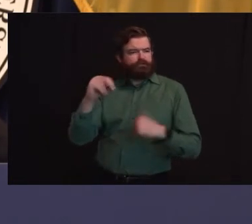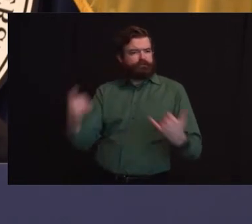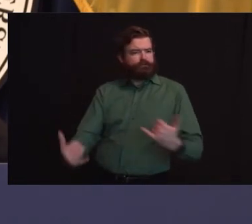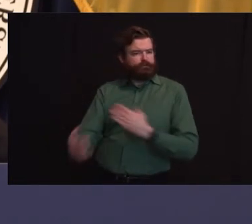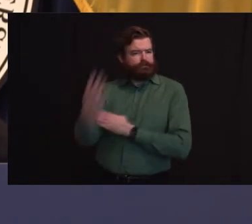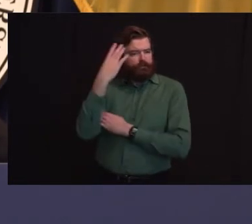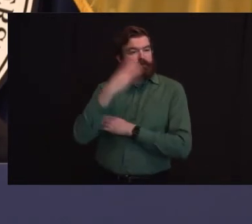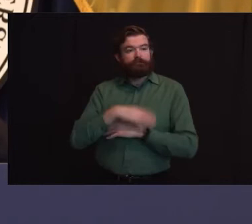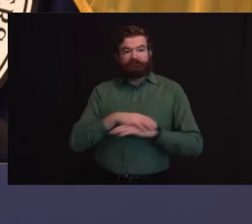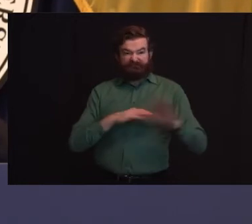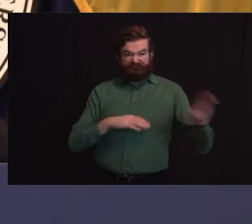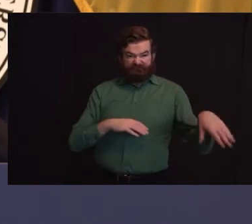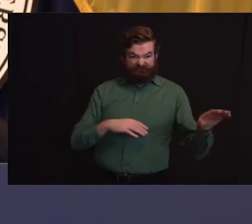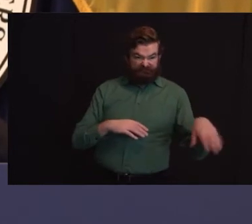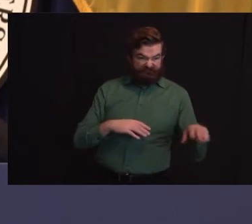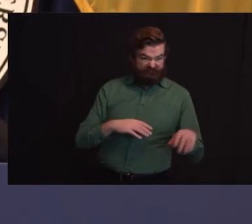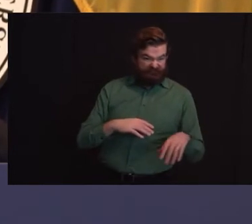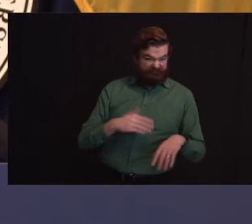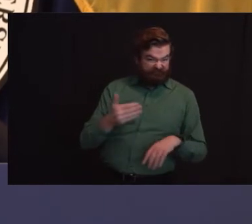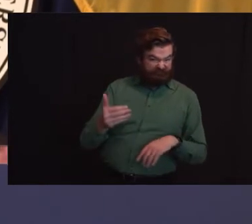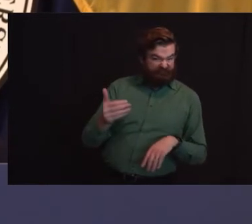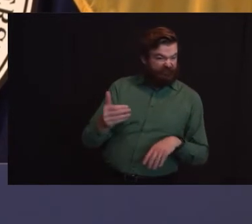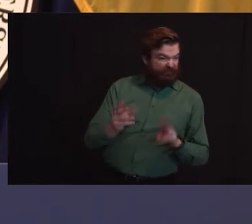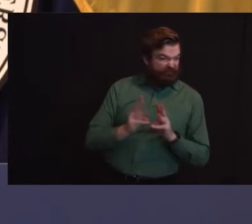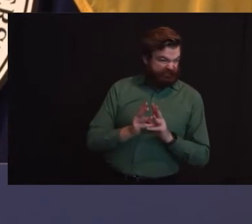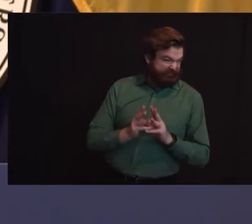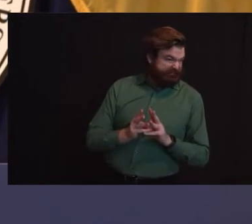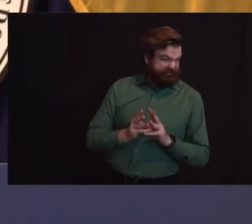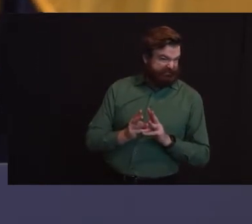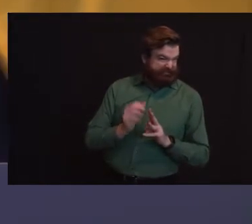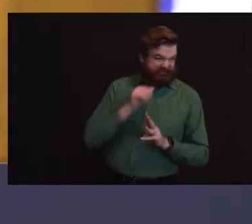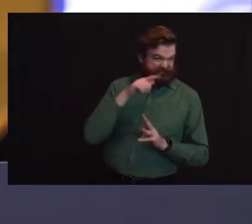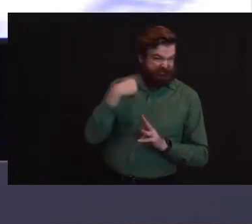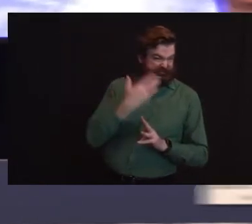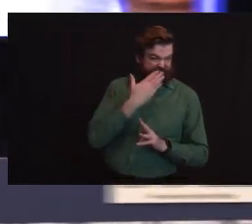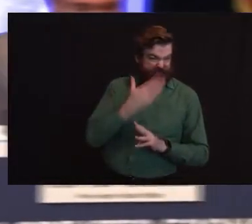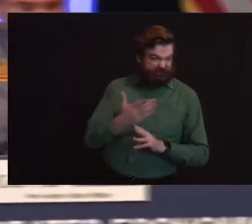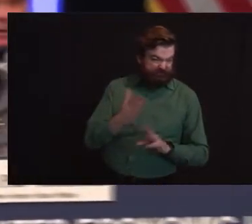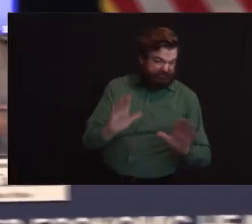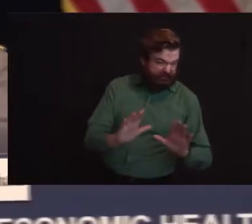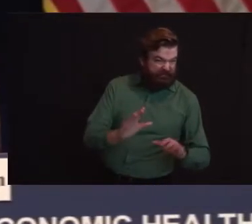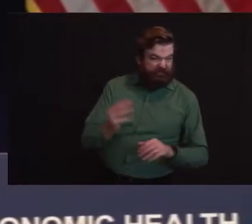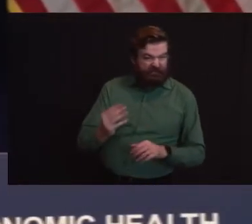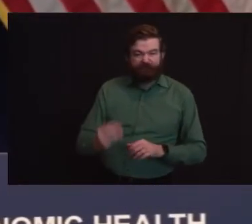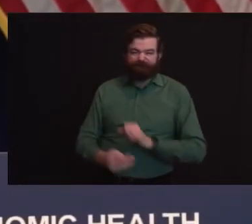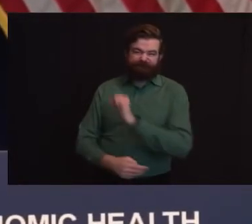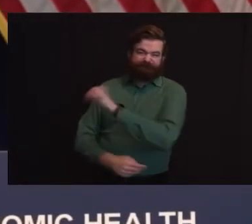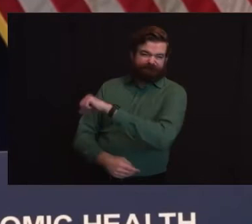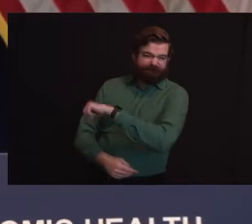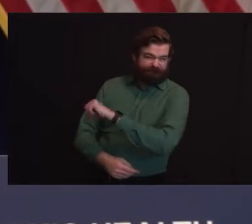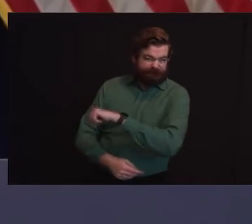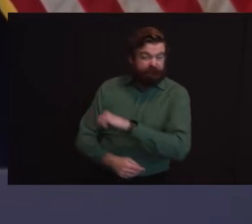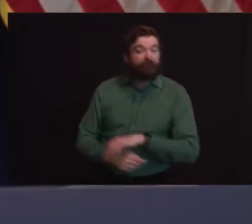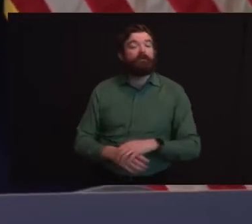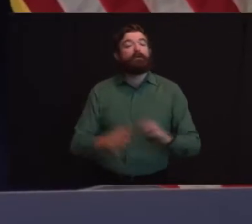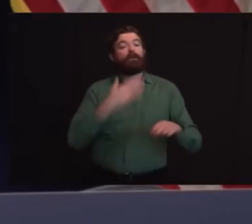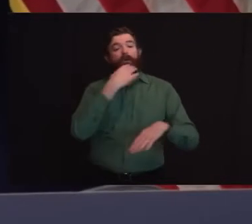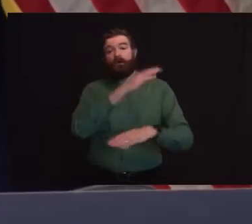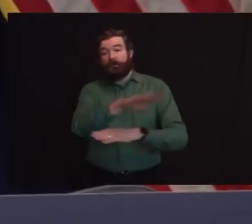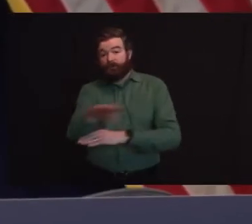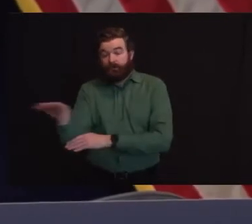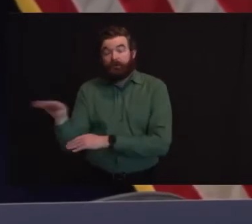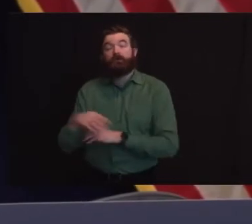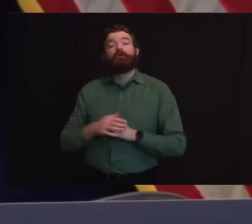and looks like Monday now, not Sunday. Is that right? That's correct. Over to you. Thank you, Governor. Good afternoon, everybody. With regards to